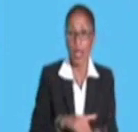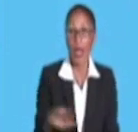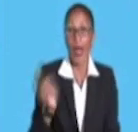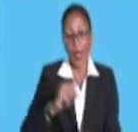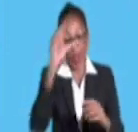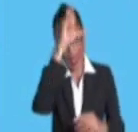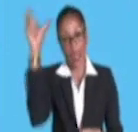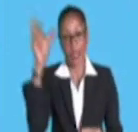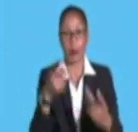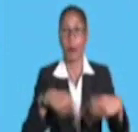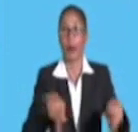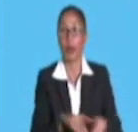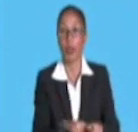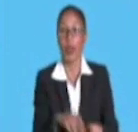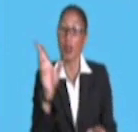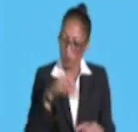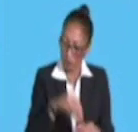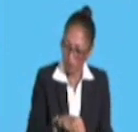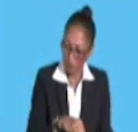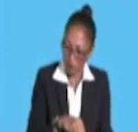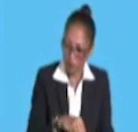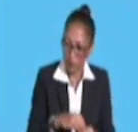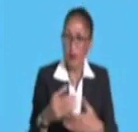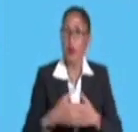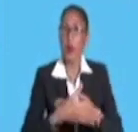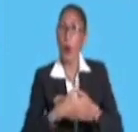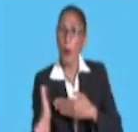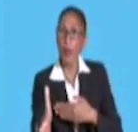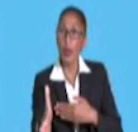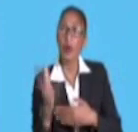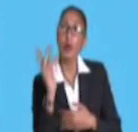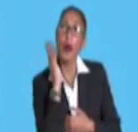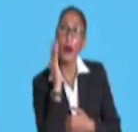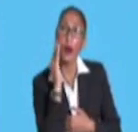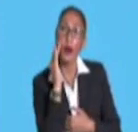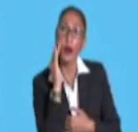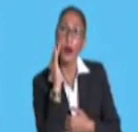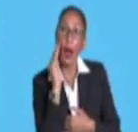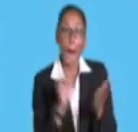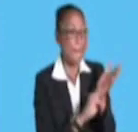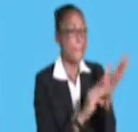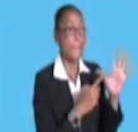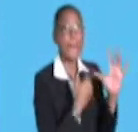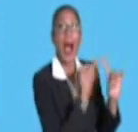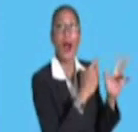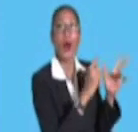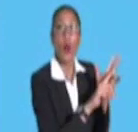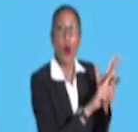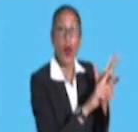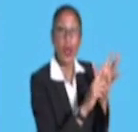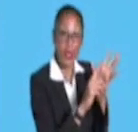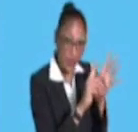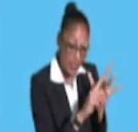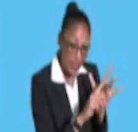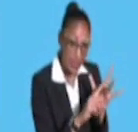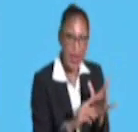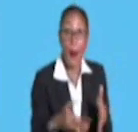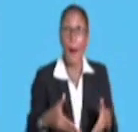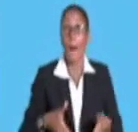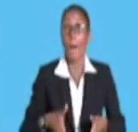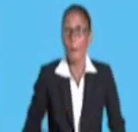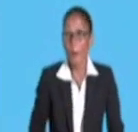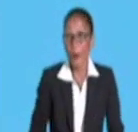stations. These include the recent opening this year of the McCoy Maternity Unit, the Nakasi Health